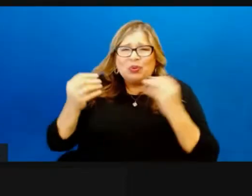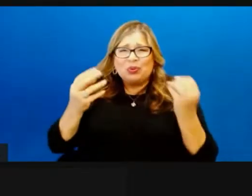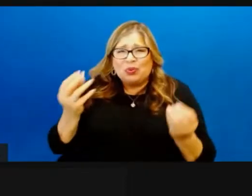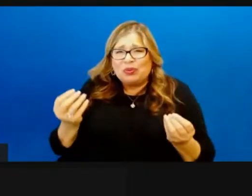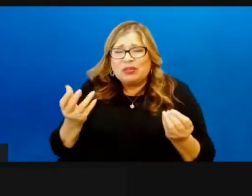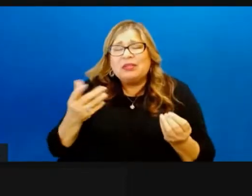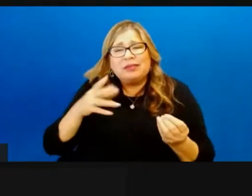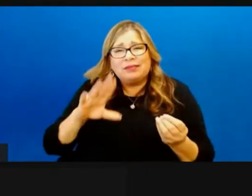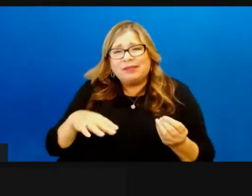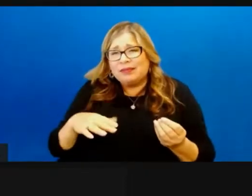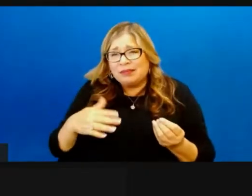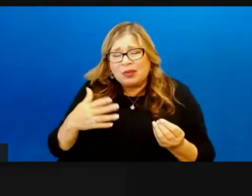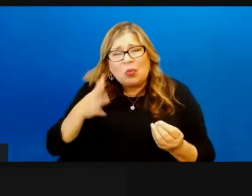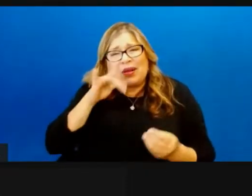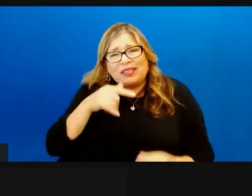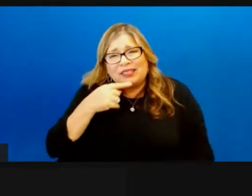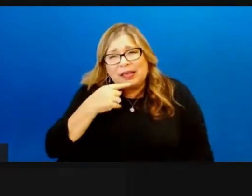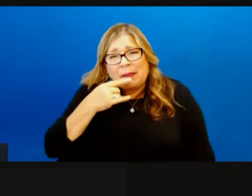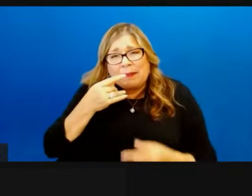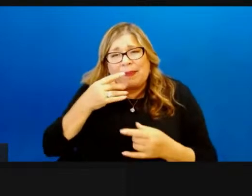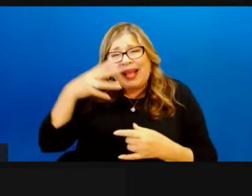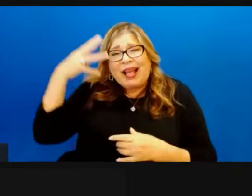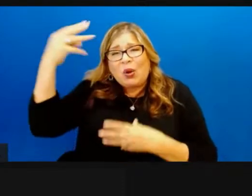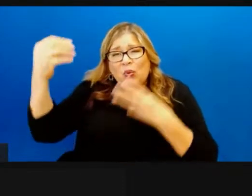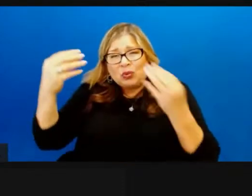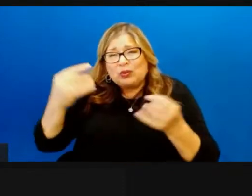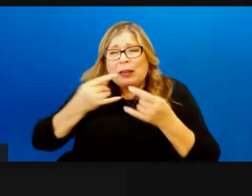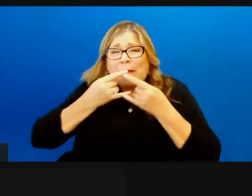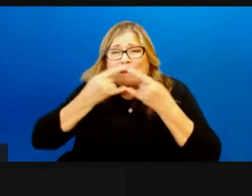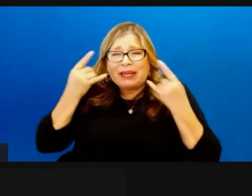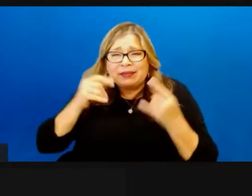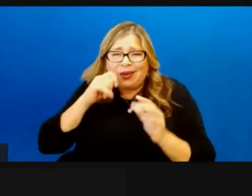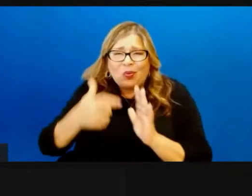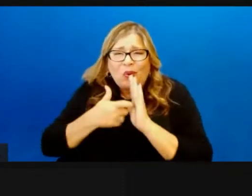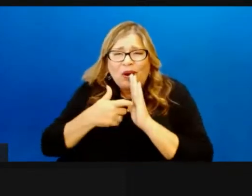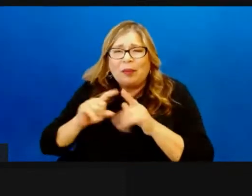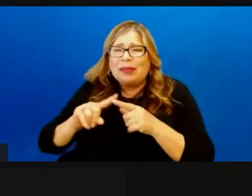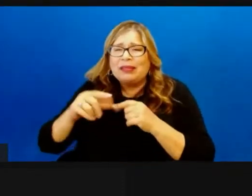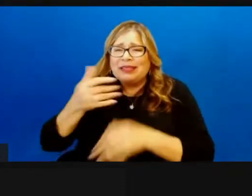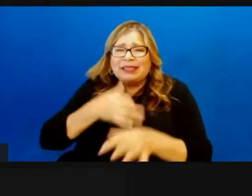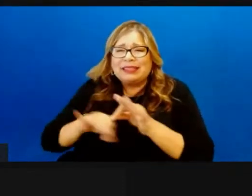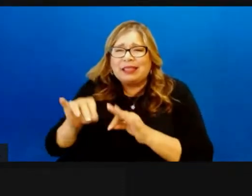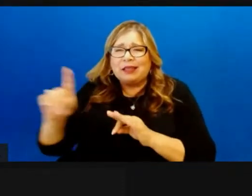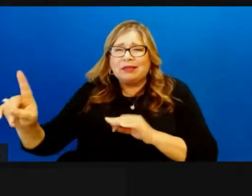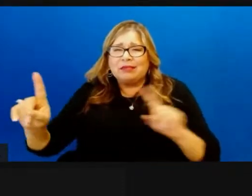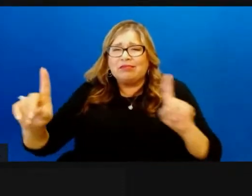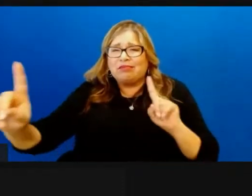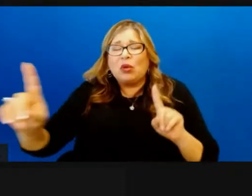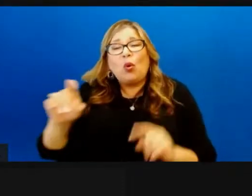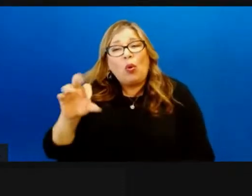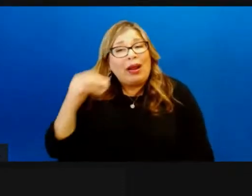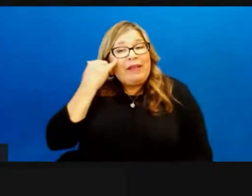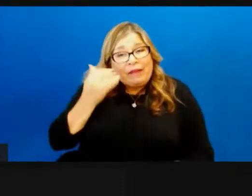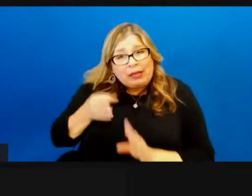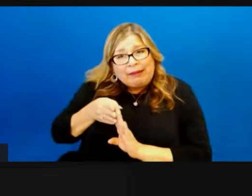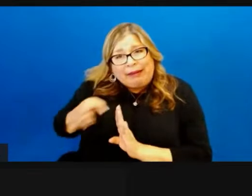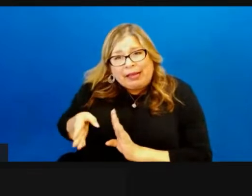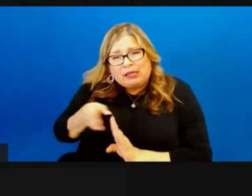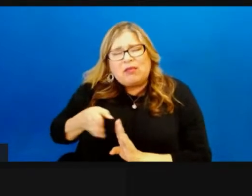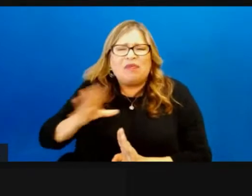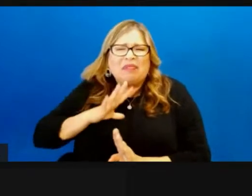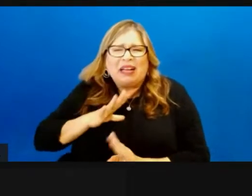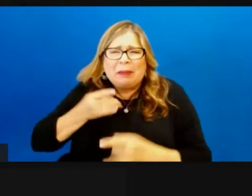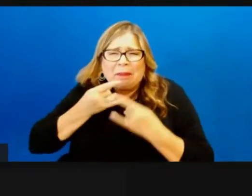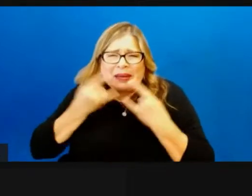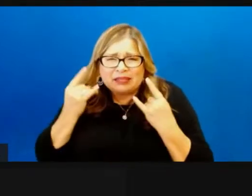isn't required, social distancing is. Or if you're going to be right next to some kid, wear a mask. But why? I mean, there